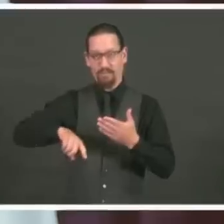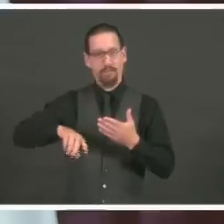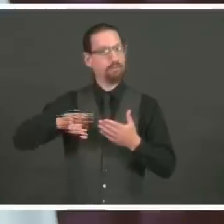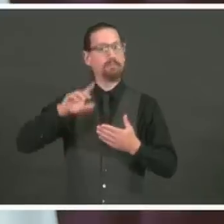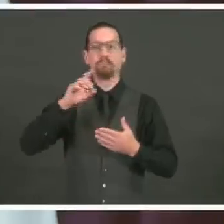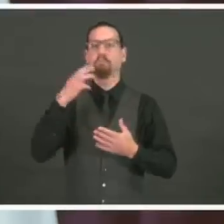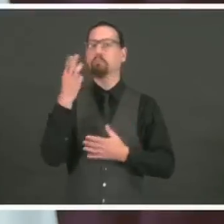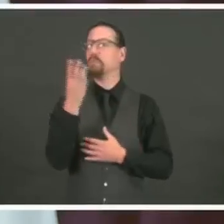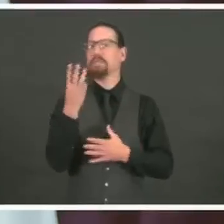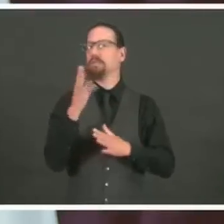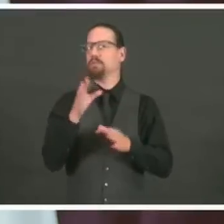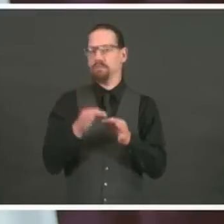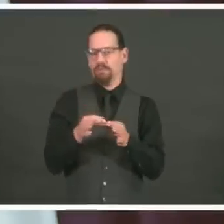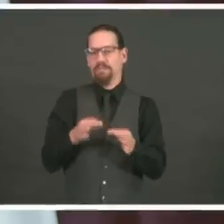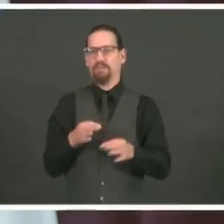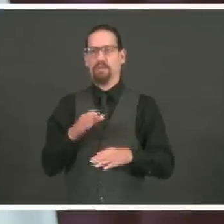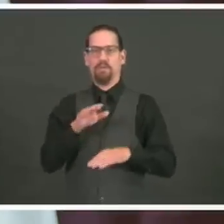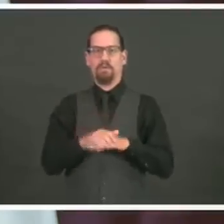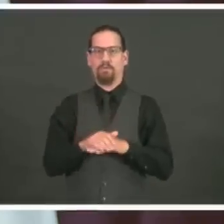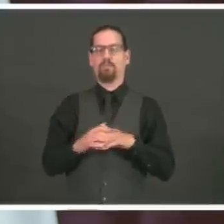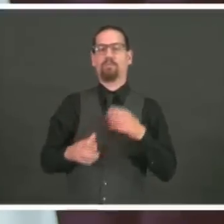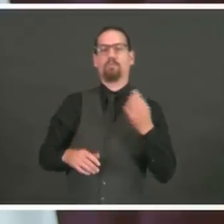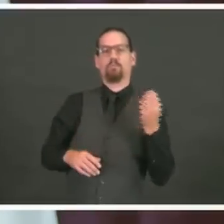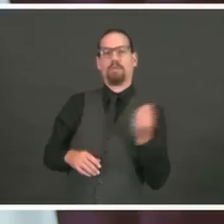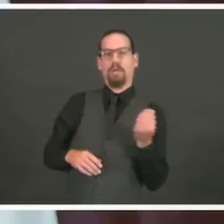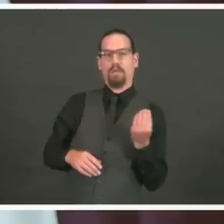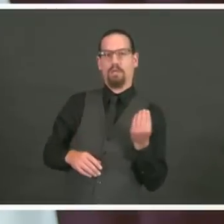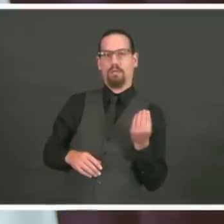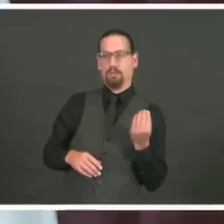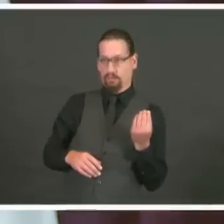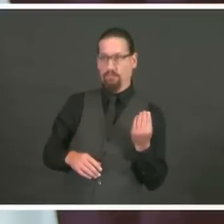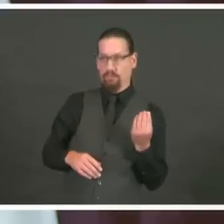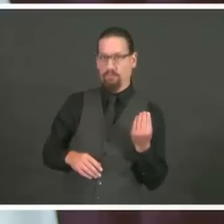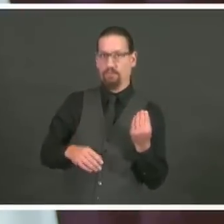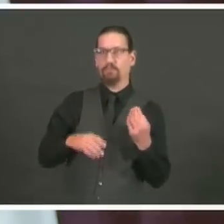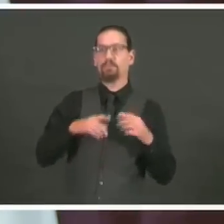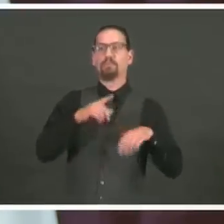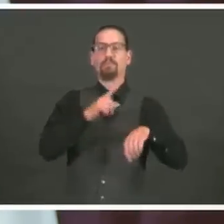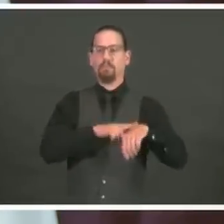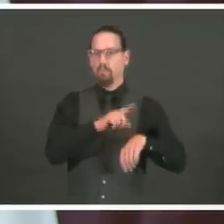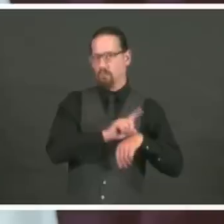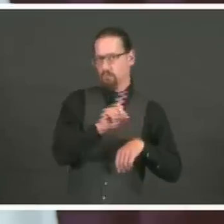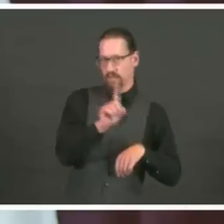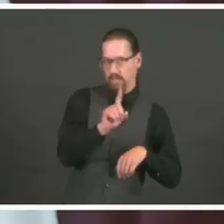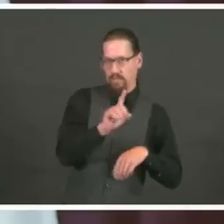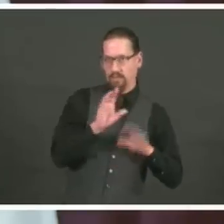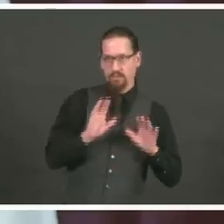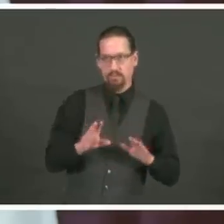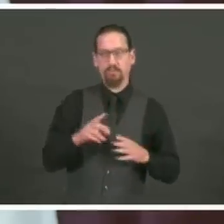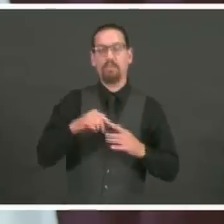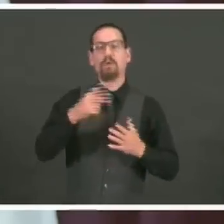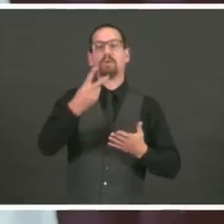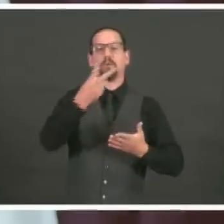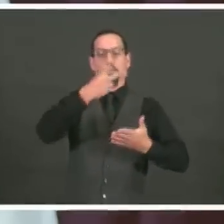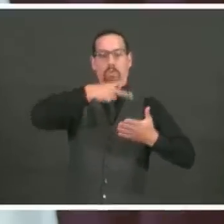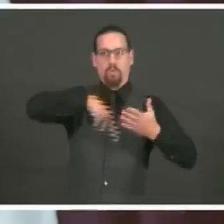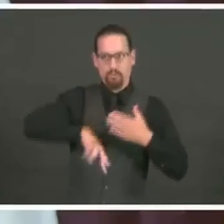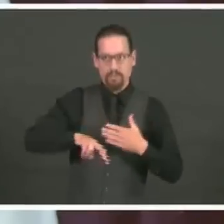next Wednesday at 1, it'll be next Monday at 1. And then the following week, back to the usual time